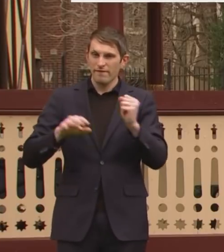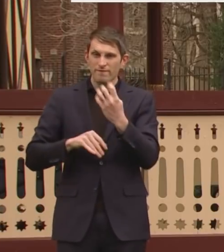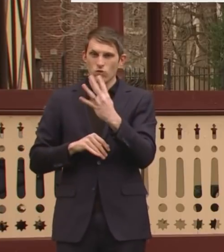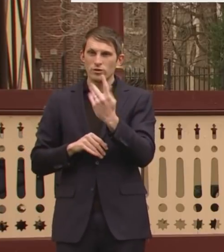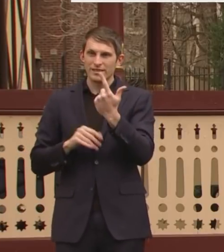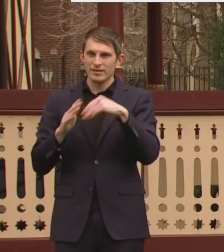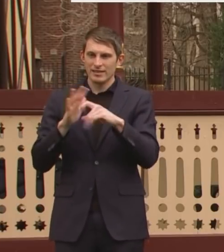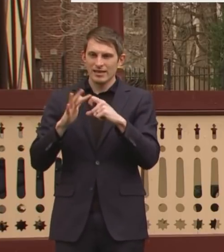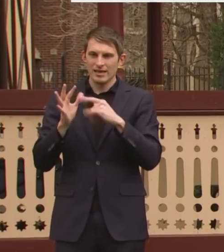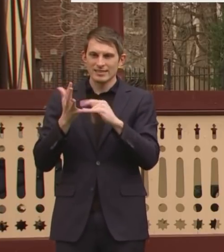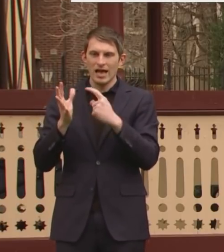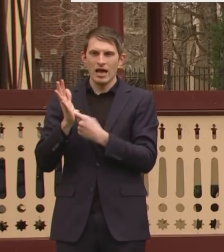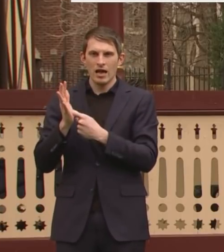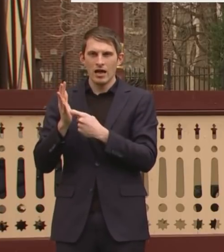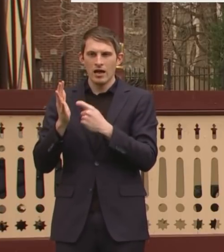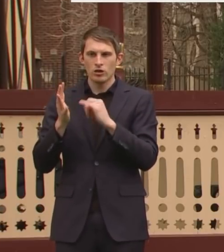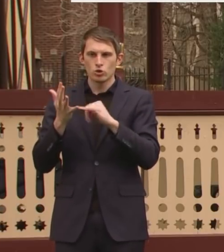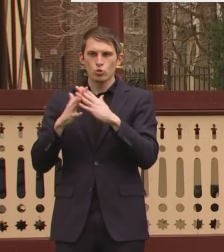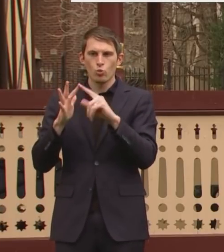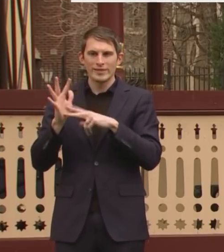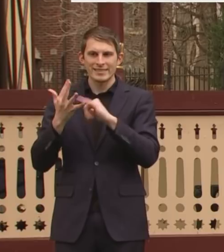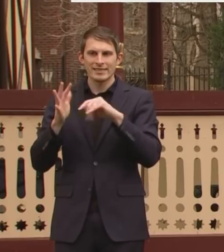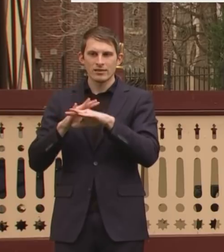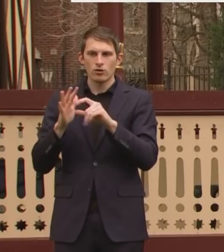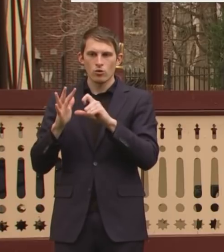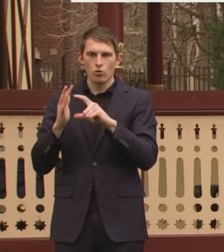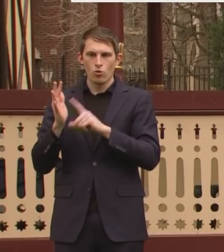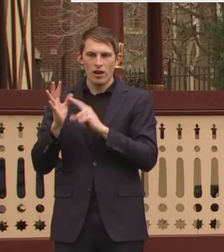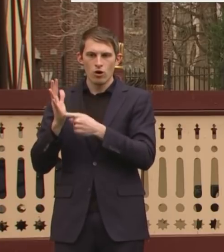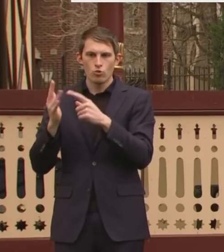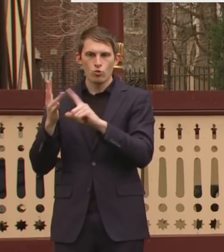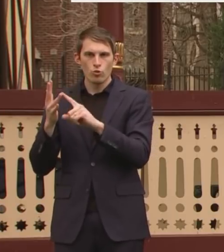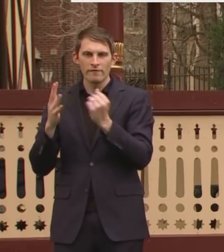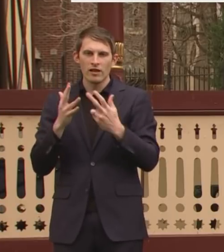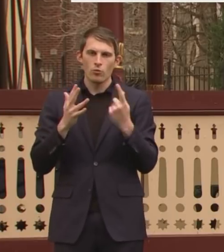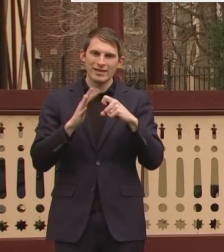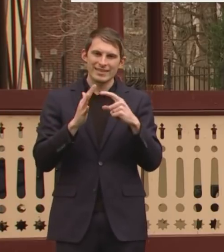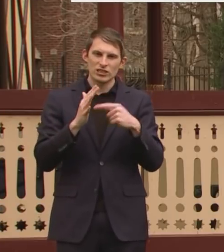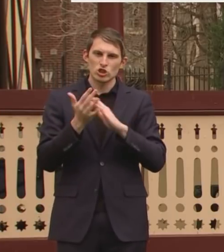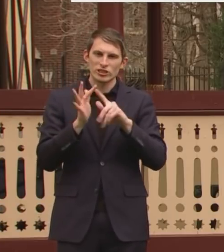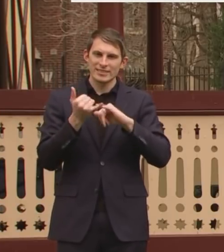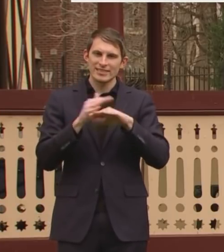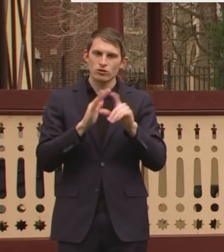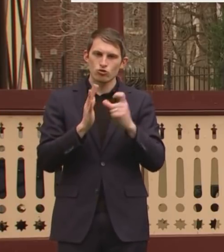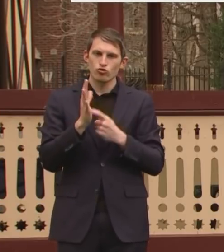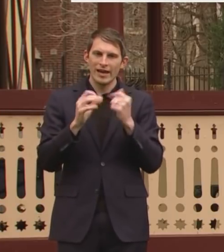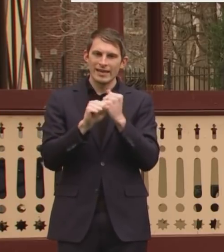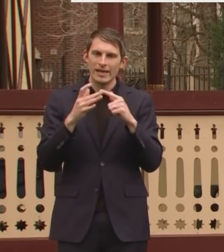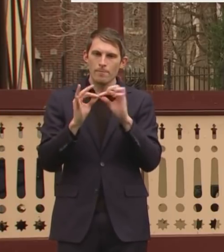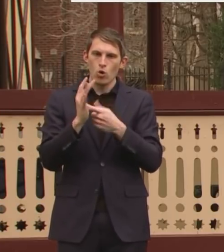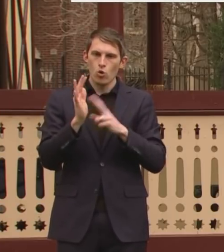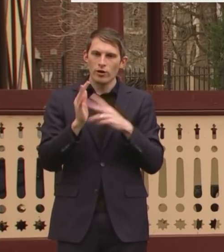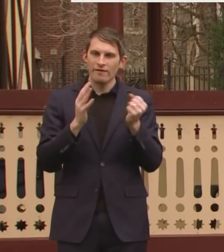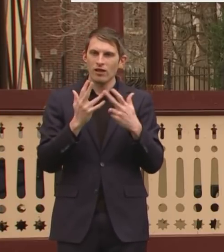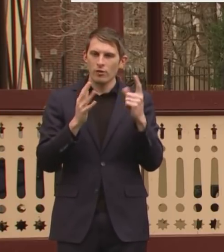Suites in Coolaroo, 21 linked to Classy Kitchens in Craigieburn, 9 linked to Al-Hajj Halal Meats in